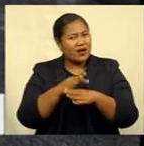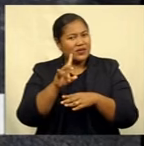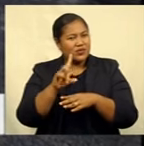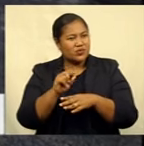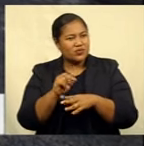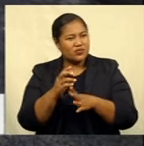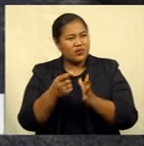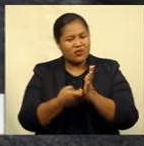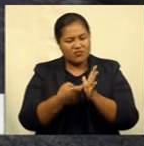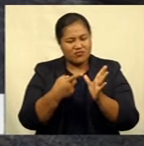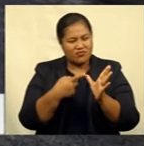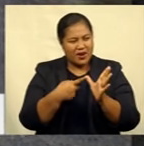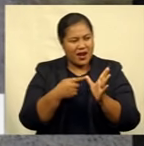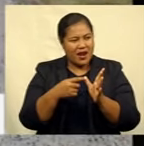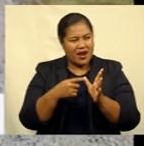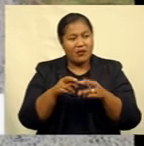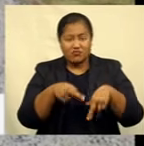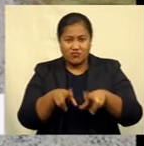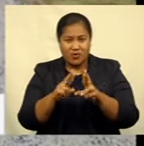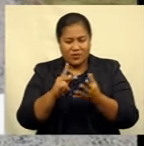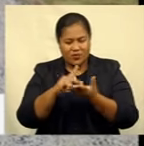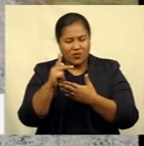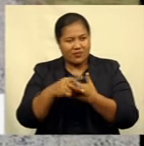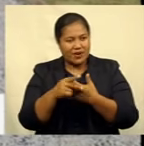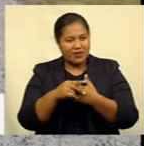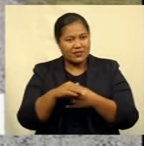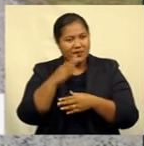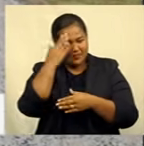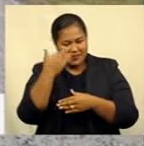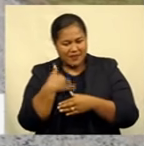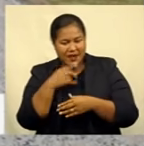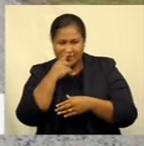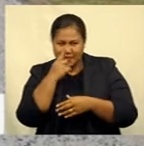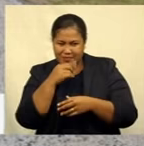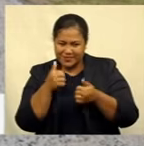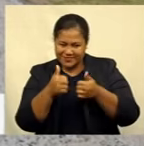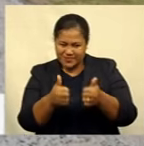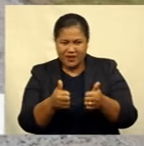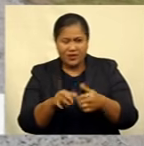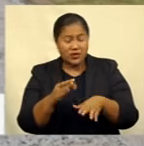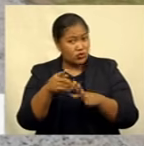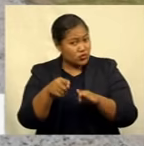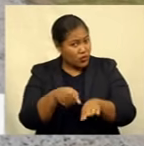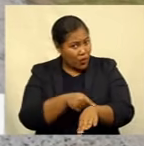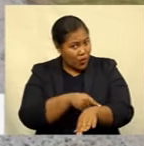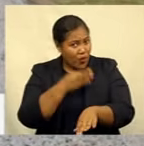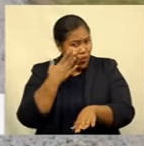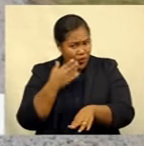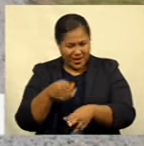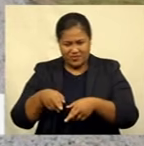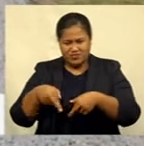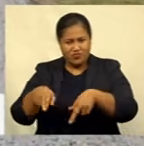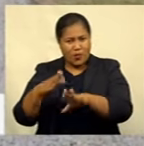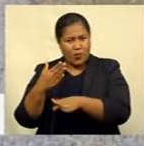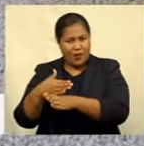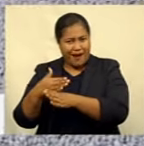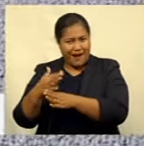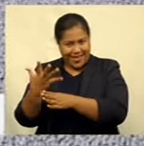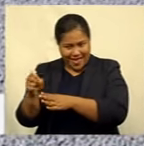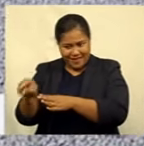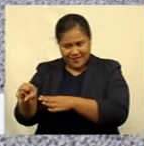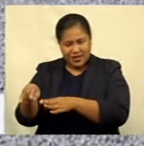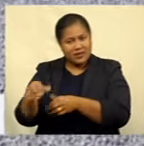Remake program. The Fiji Roads Authority is reminding motorists to slow down when approaching road construction zones. The FRA says